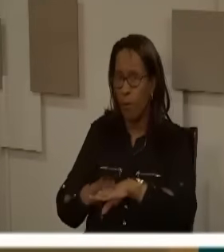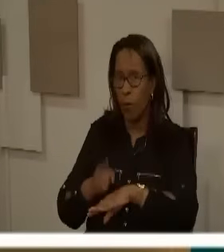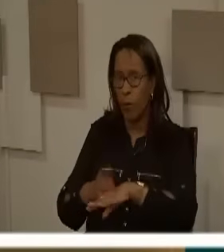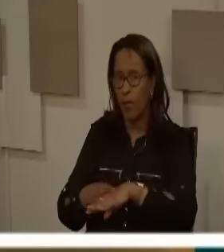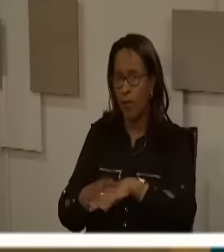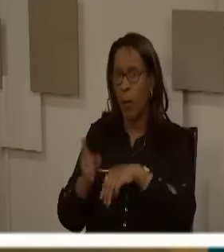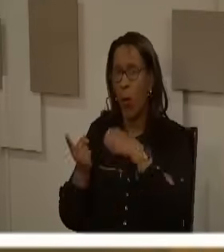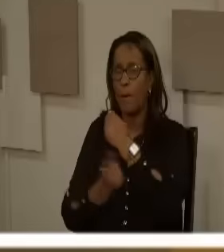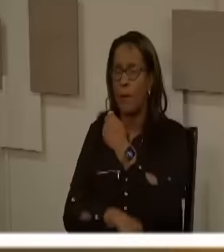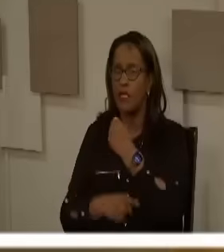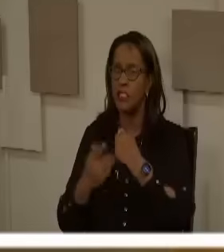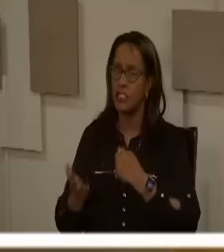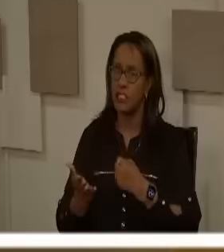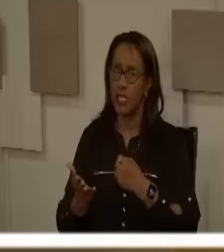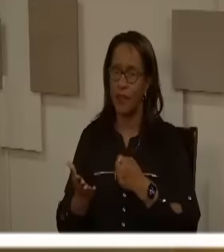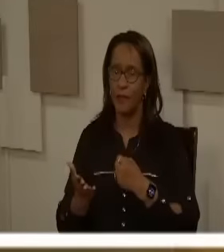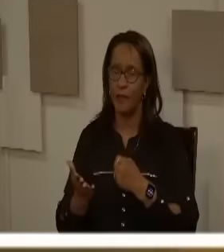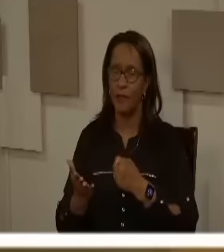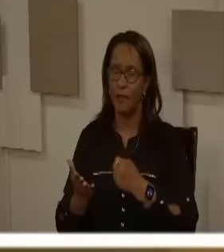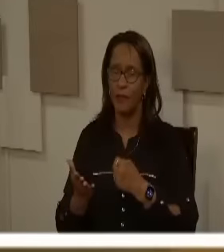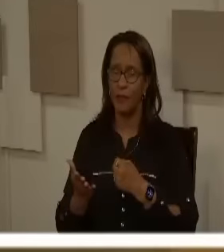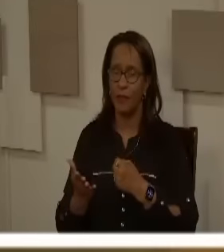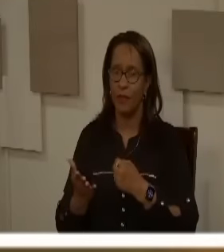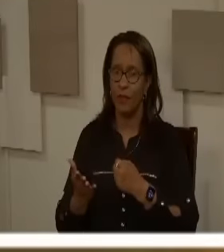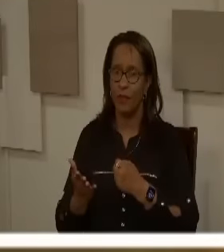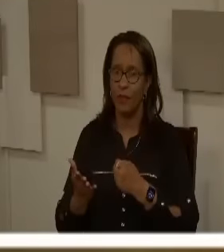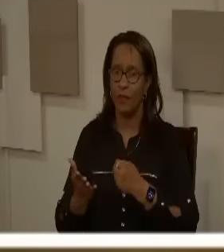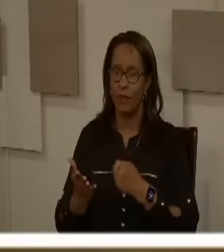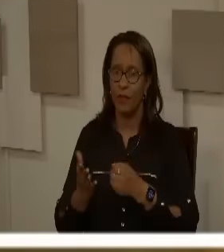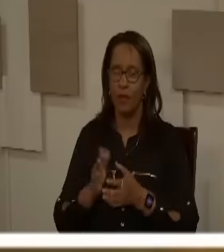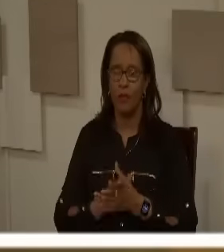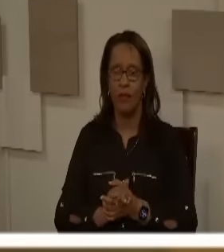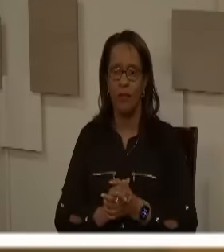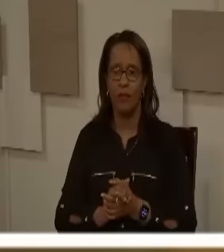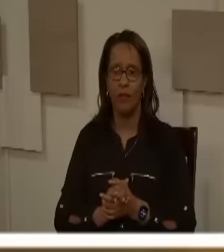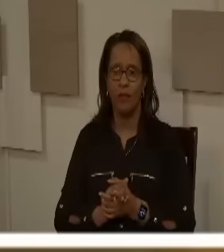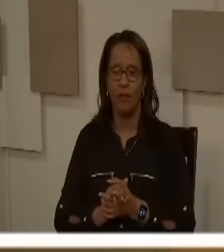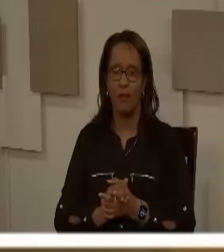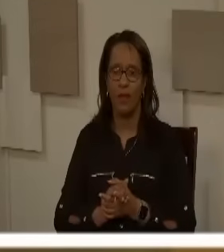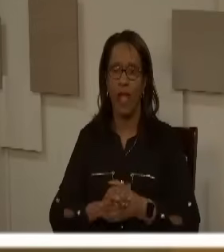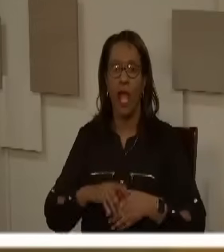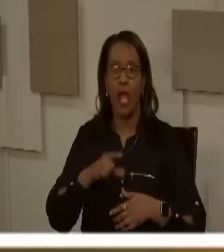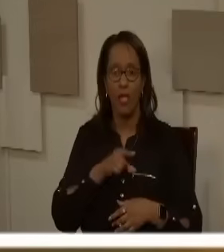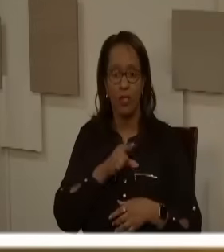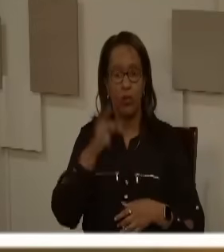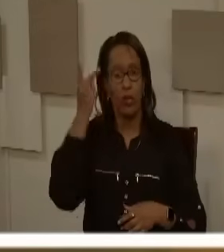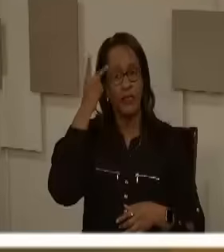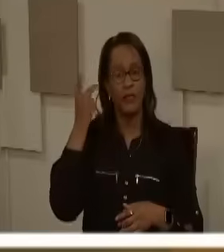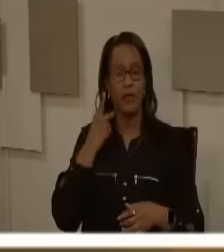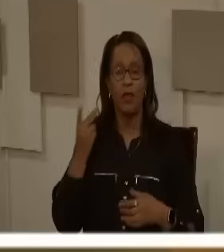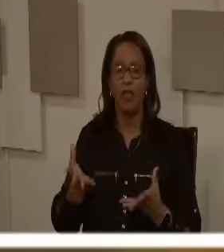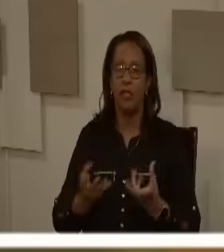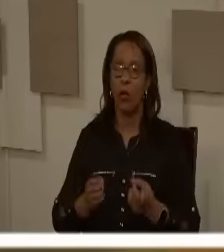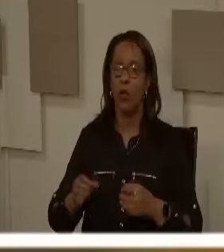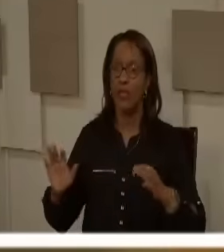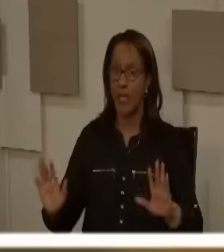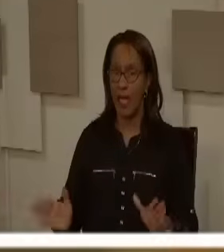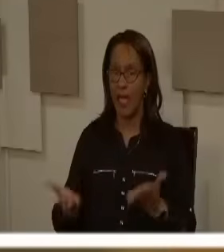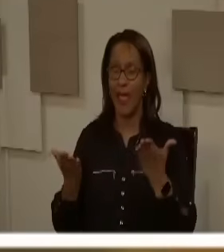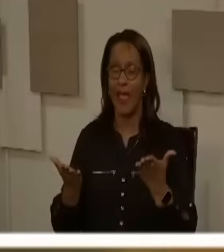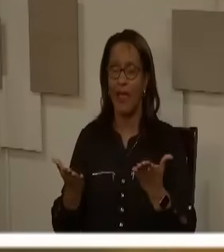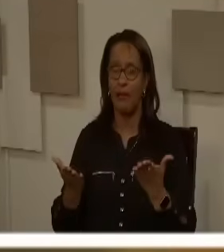a much higher bar than they would like to hold, and really help them beyond that threshold where they